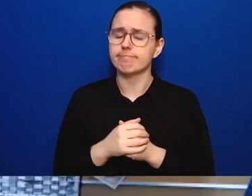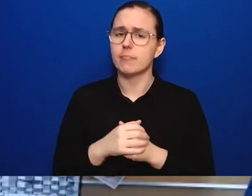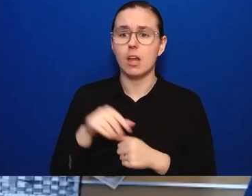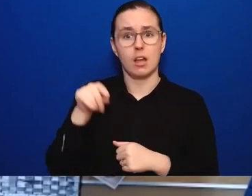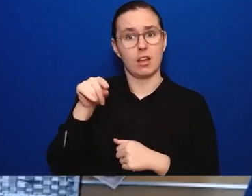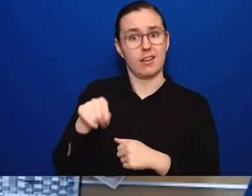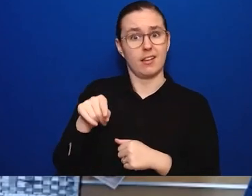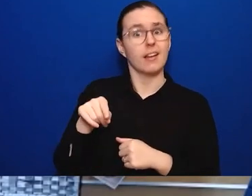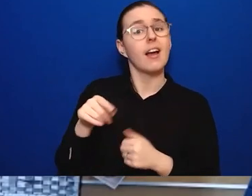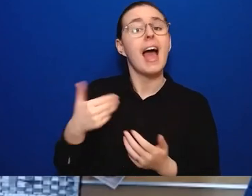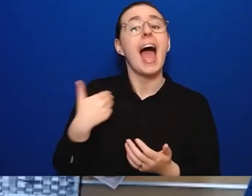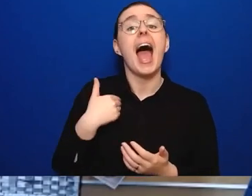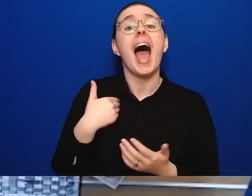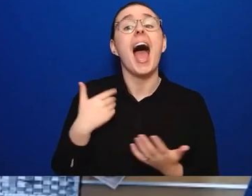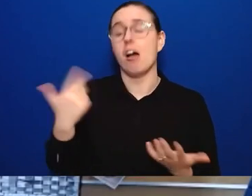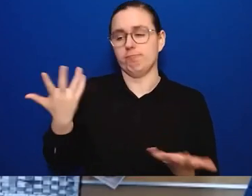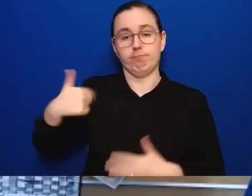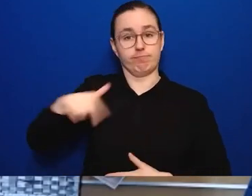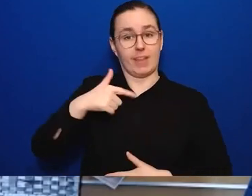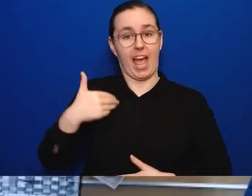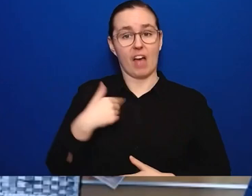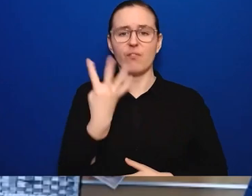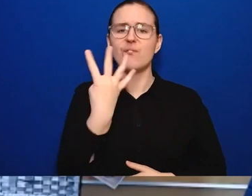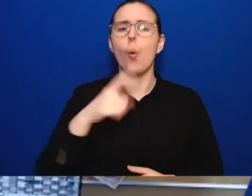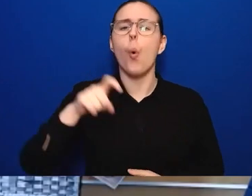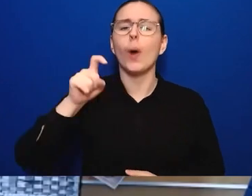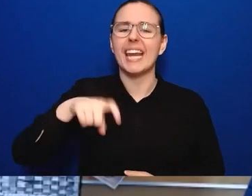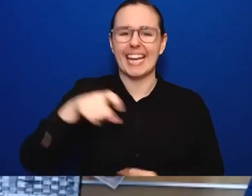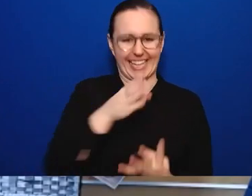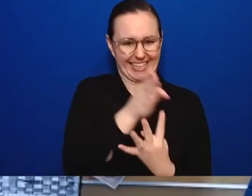ending violence against women, girls, and